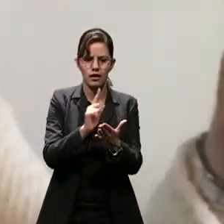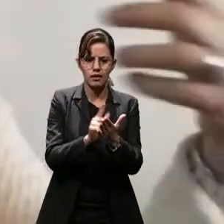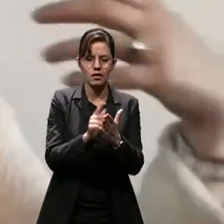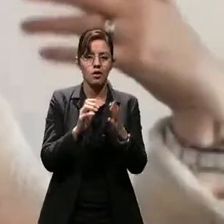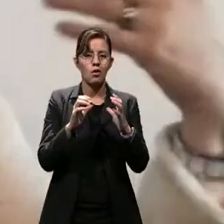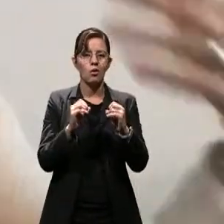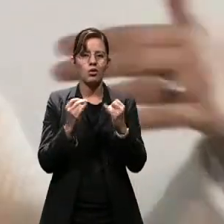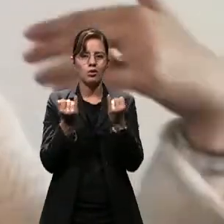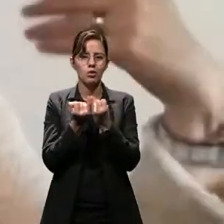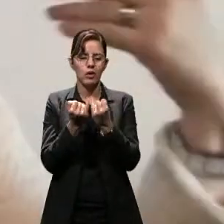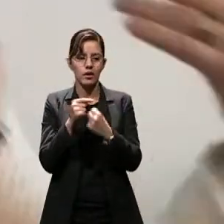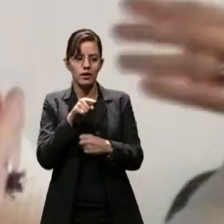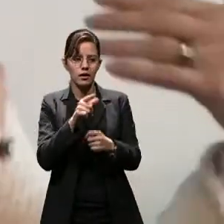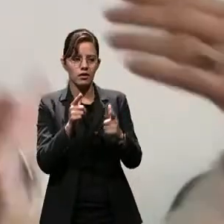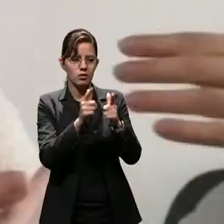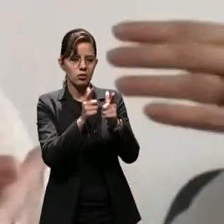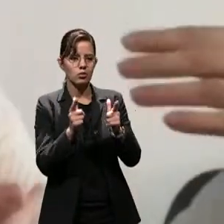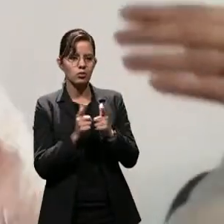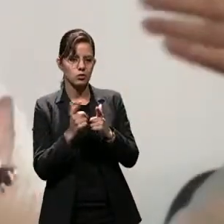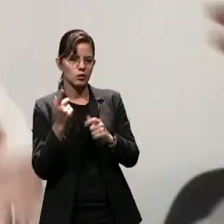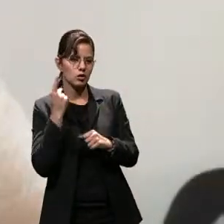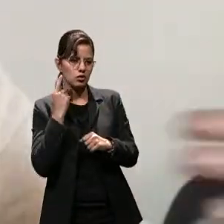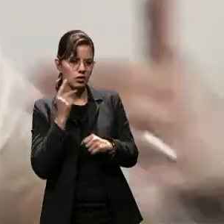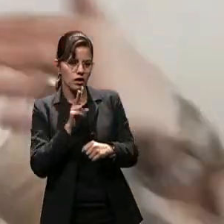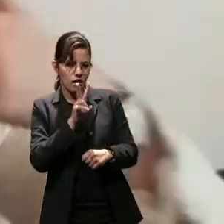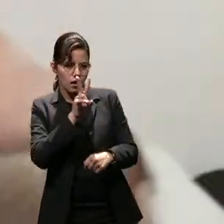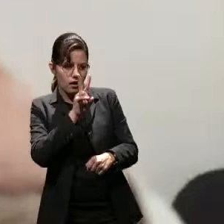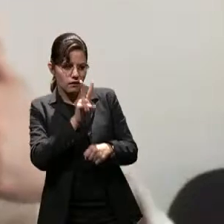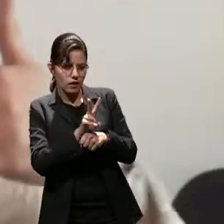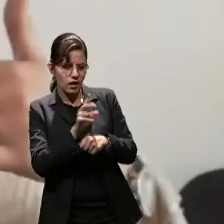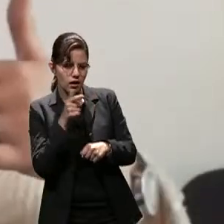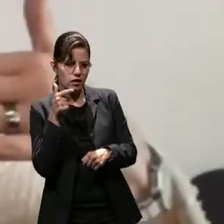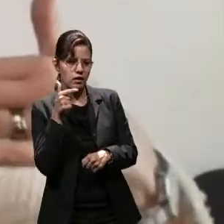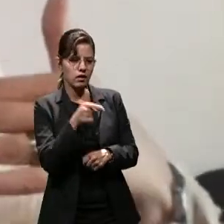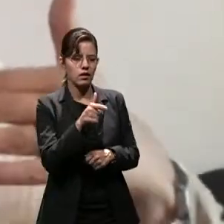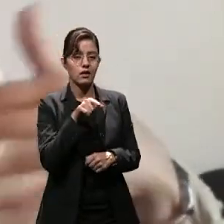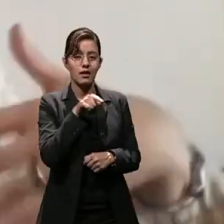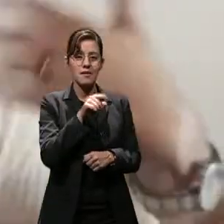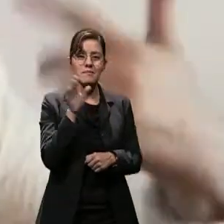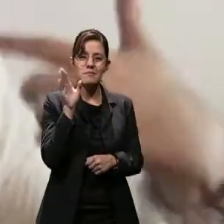also questioning the political parties and